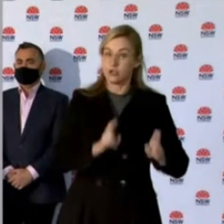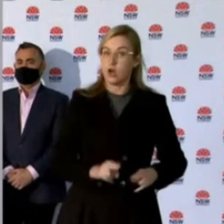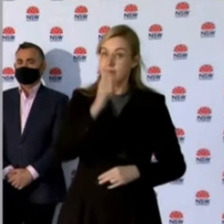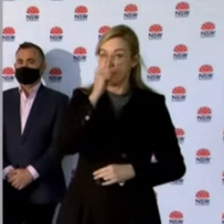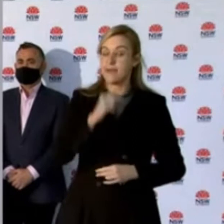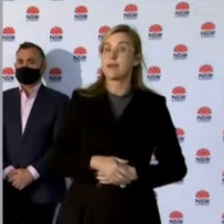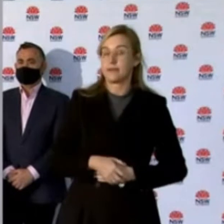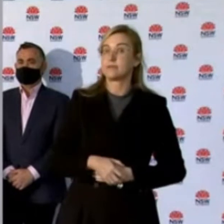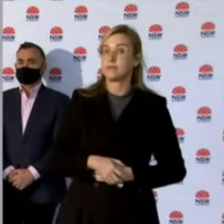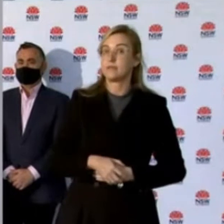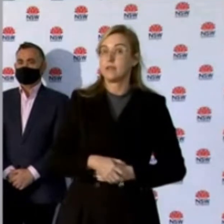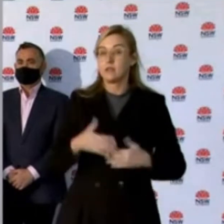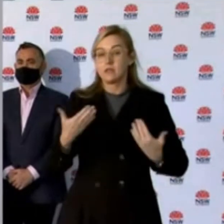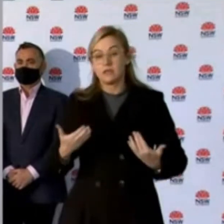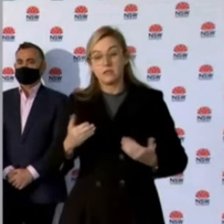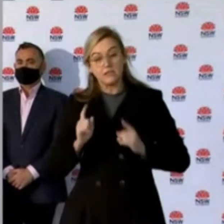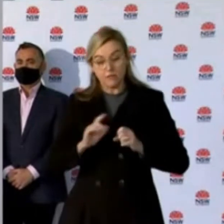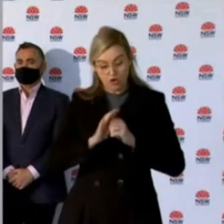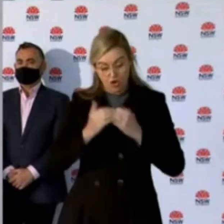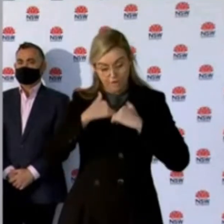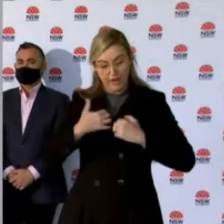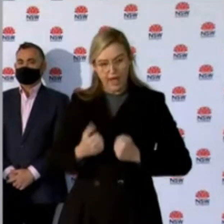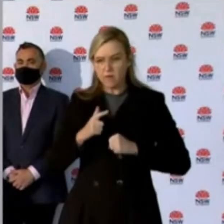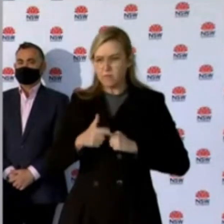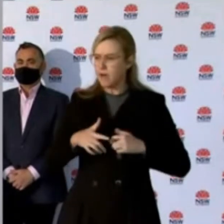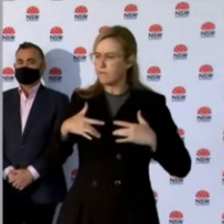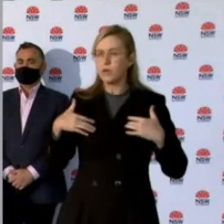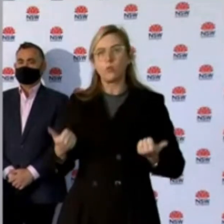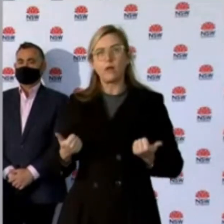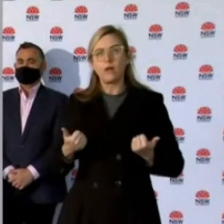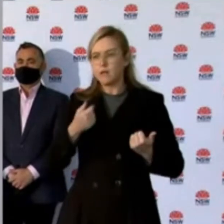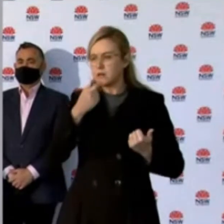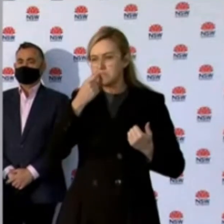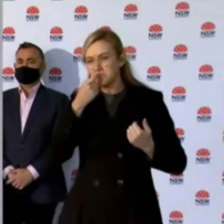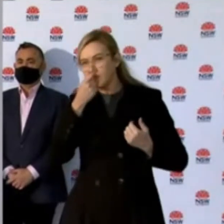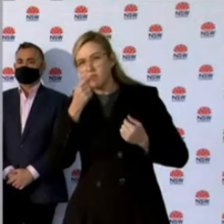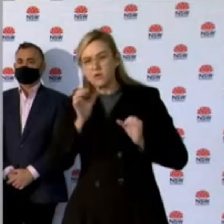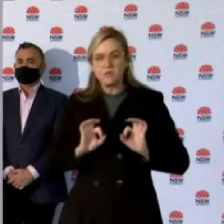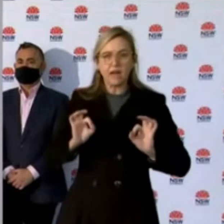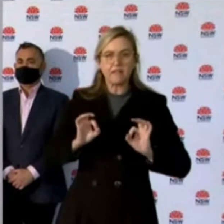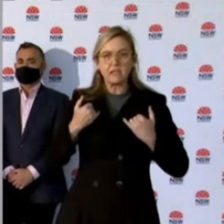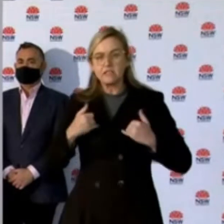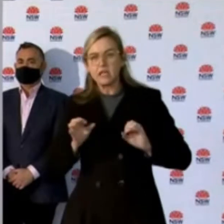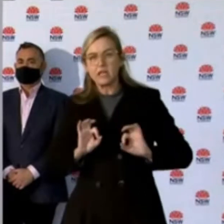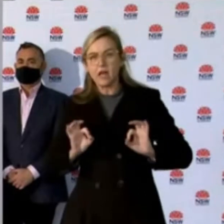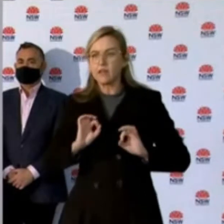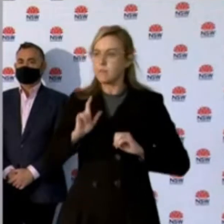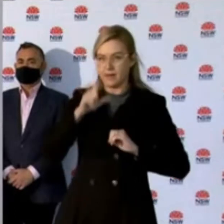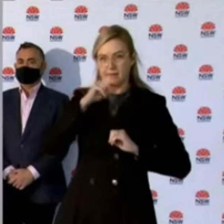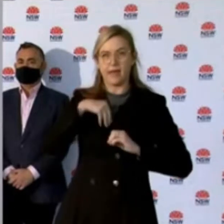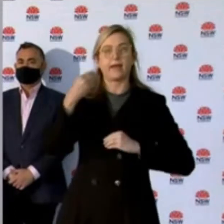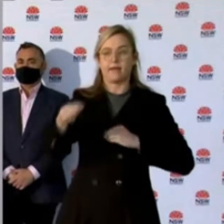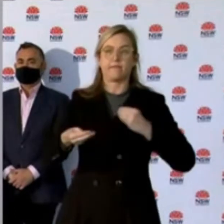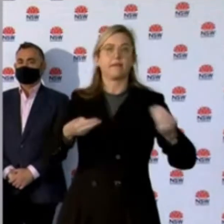on the infection when you don't have symptoms. So just because you are well doesn't mean you can't infect someone else. These are